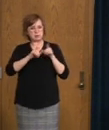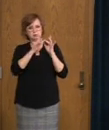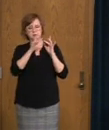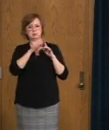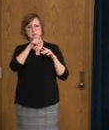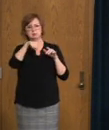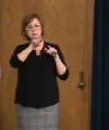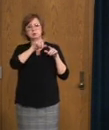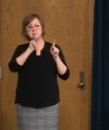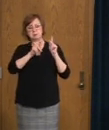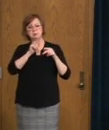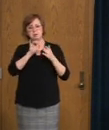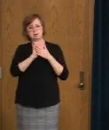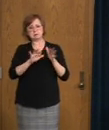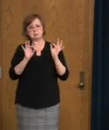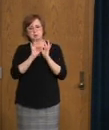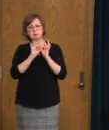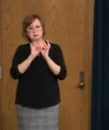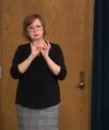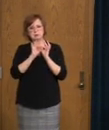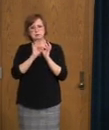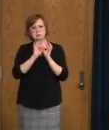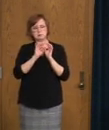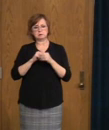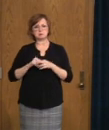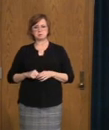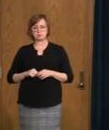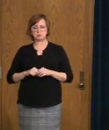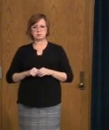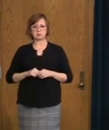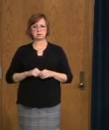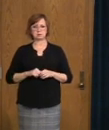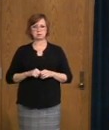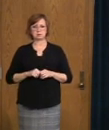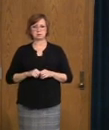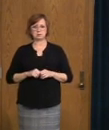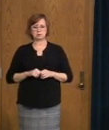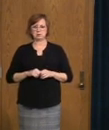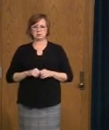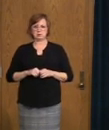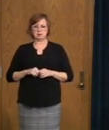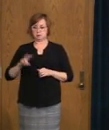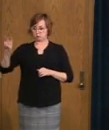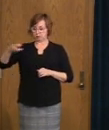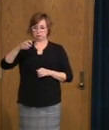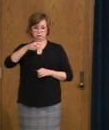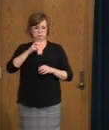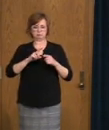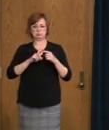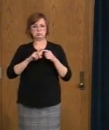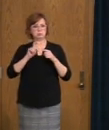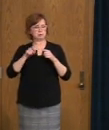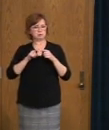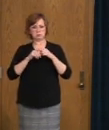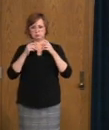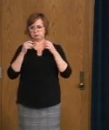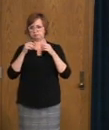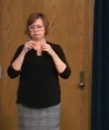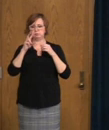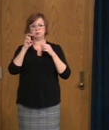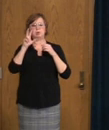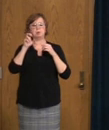contacts. So we are surging in hundreds of people into support contact tracing, and this is in addition to